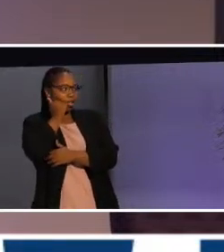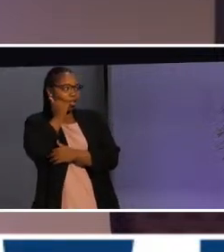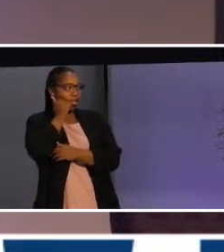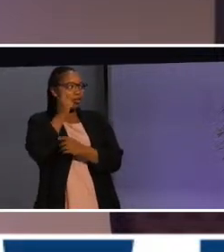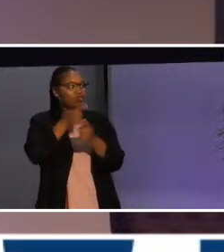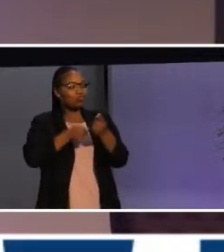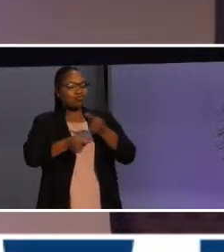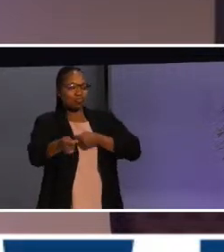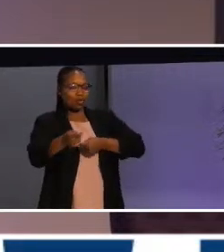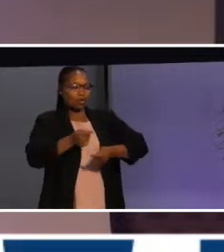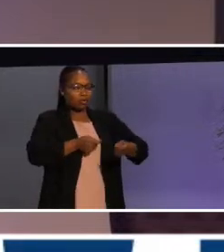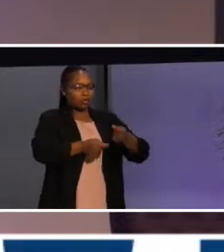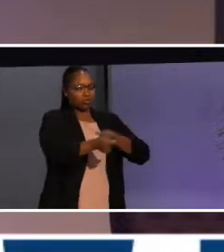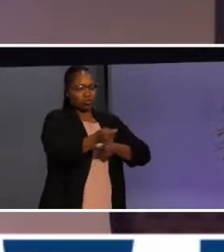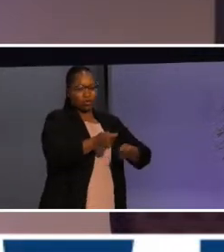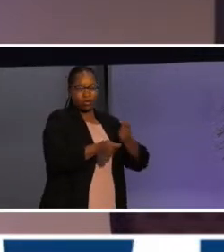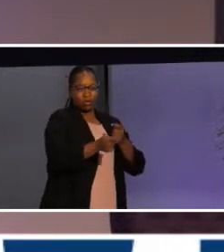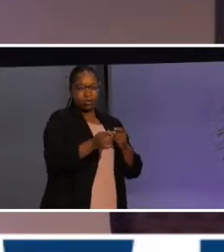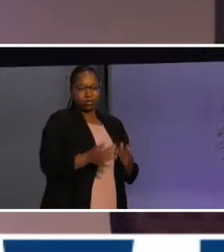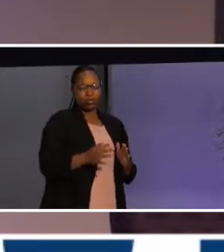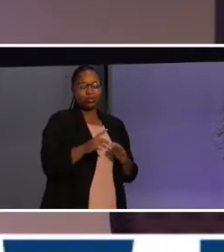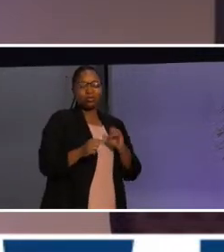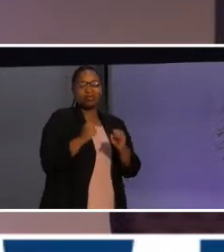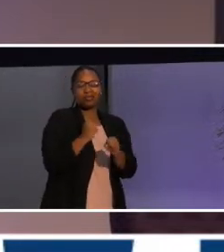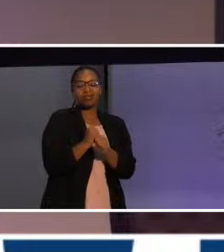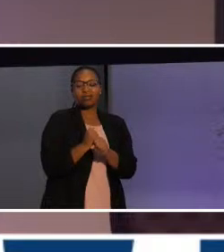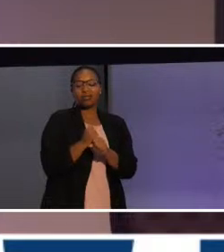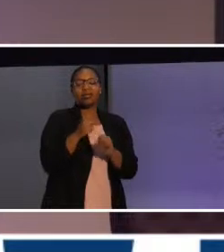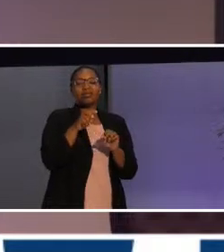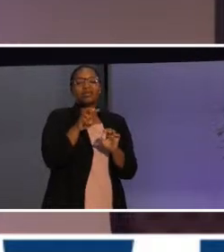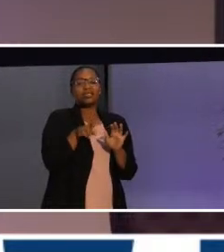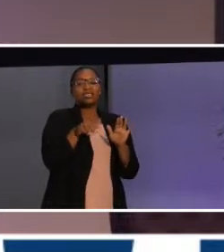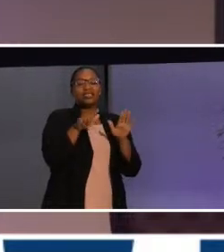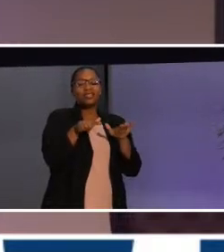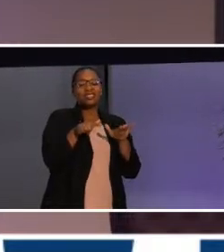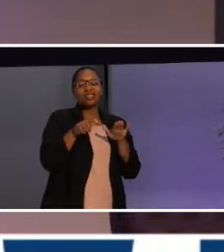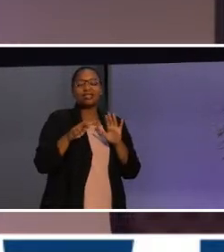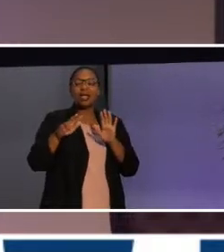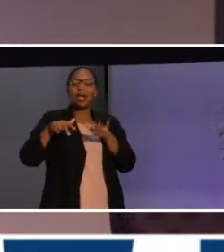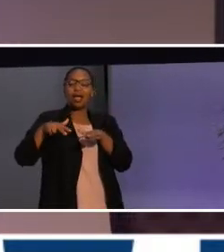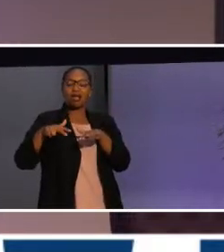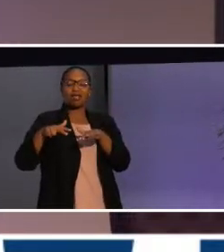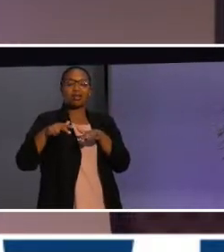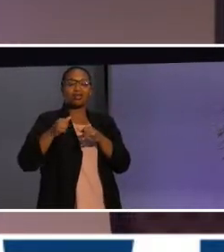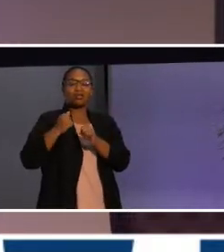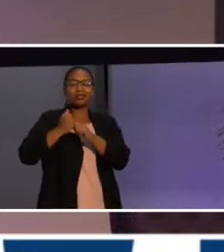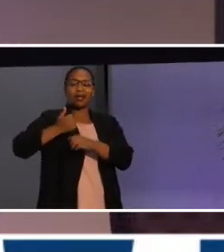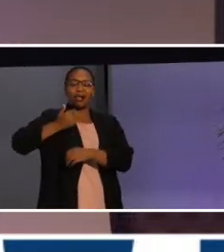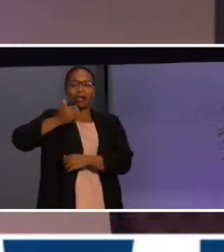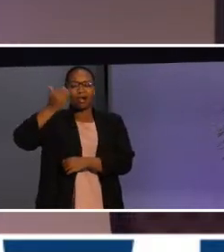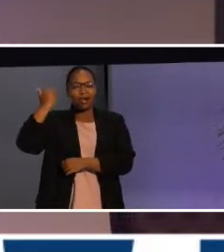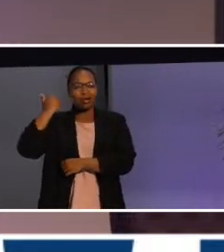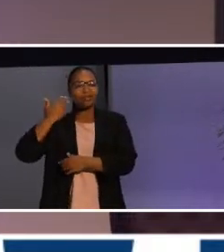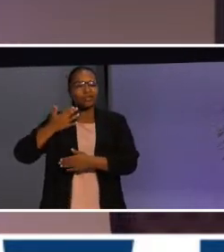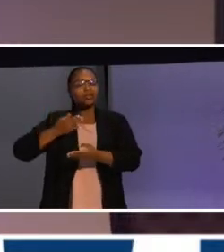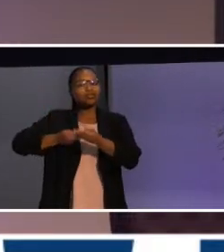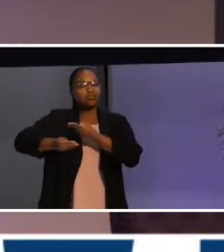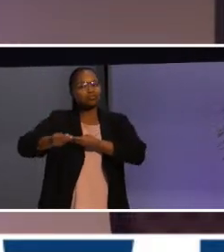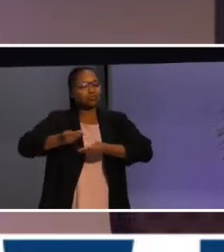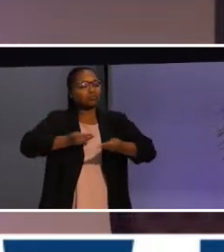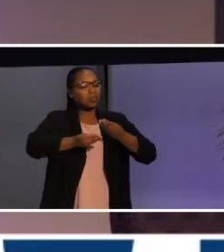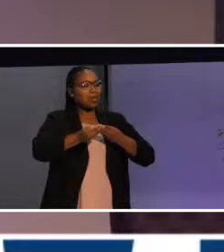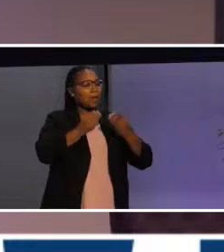as early as the 17th and 18th centuries did business with far-flung areas, including